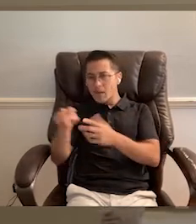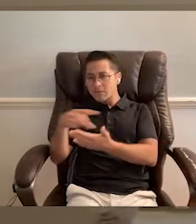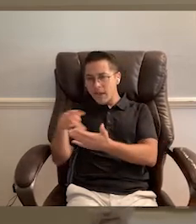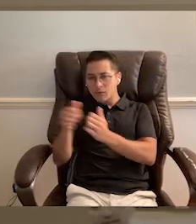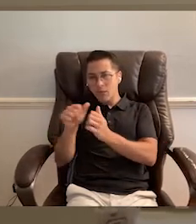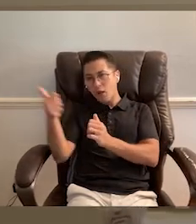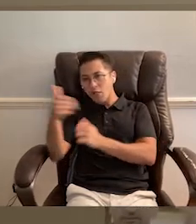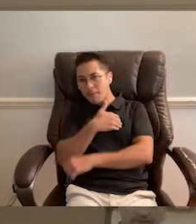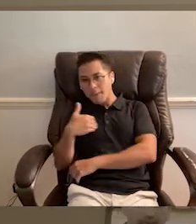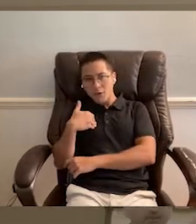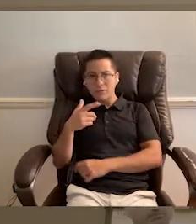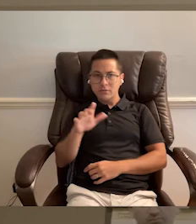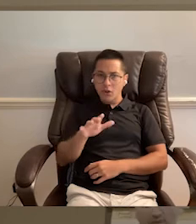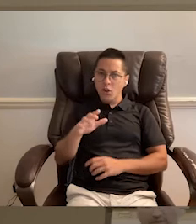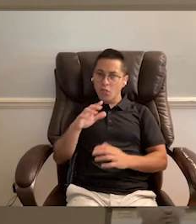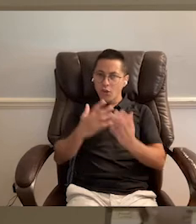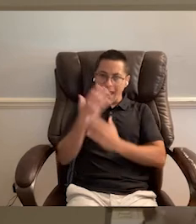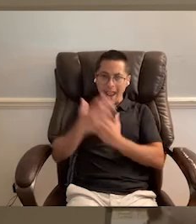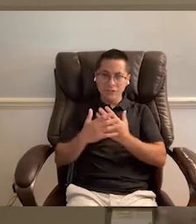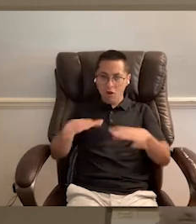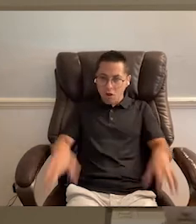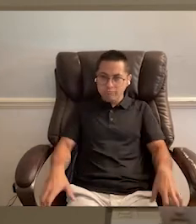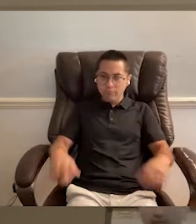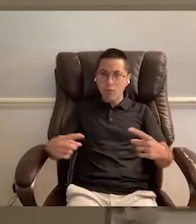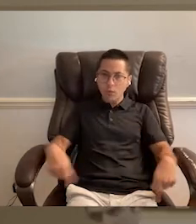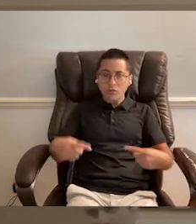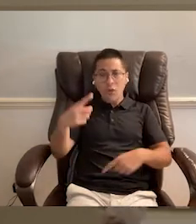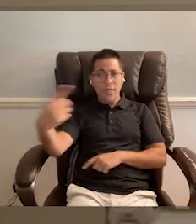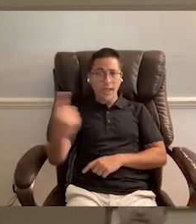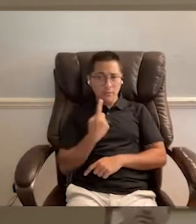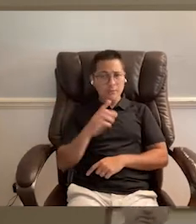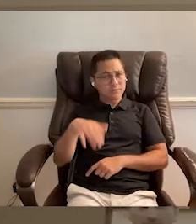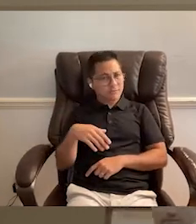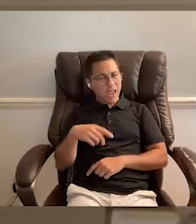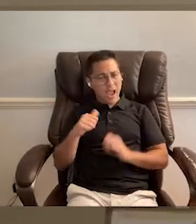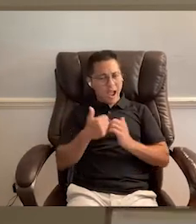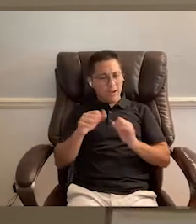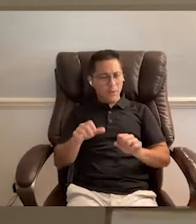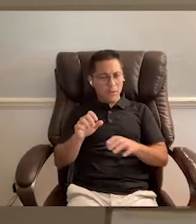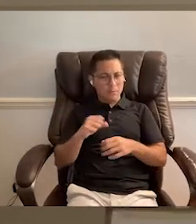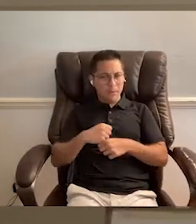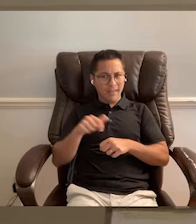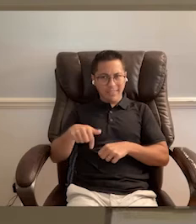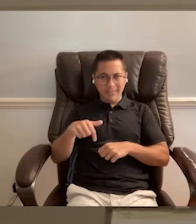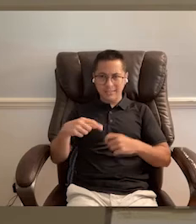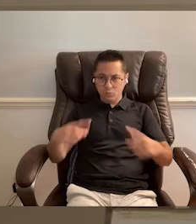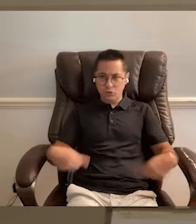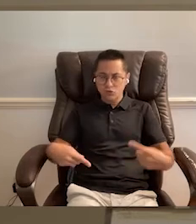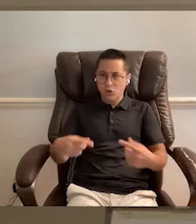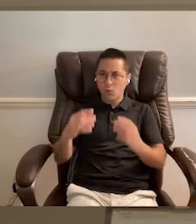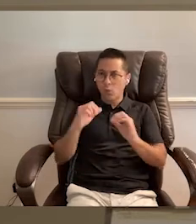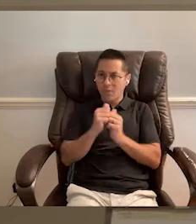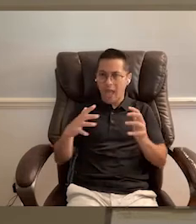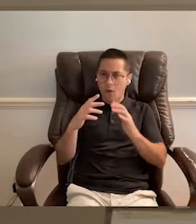that cell phone on their hand, their head, whatever, on their chest, and then as they move their hand or head or chest, it can move the wheelchair. So that's